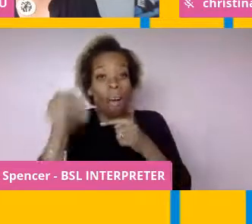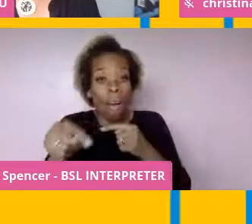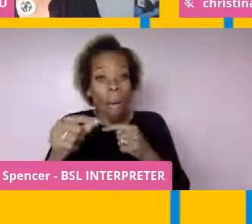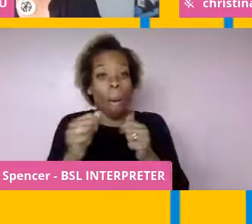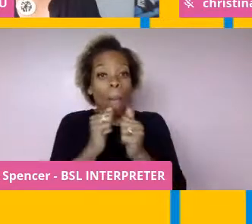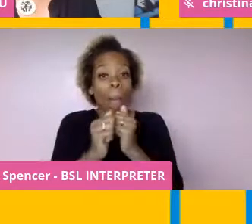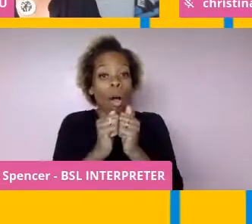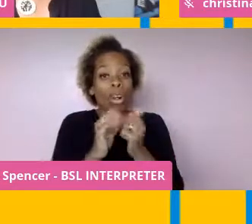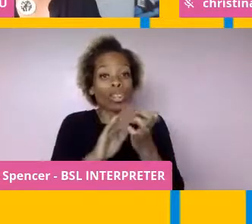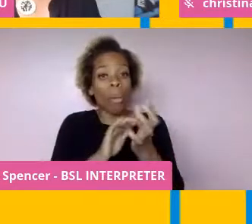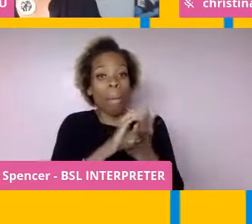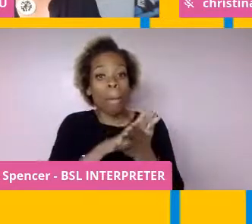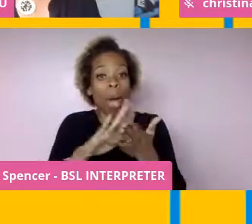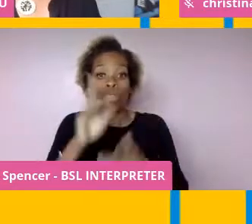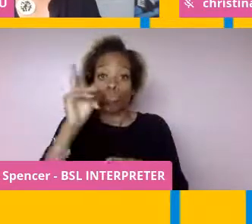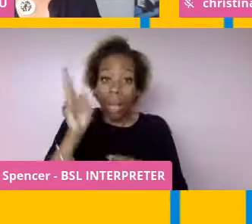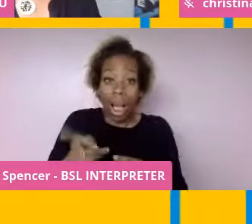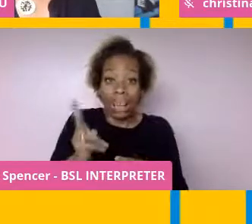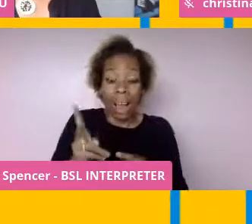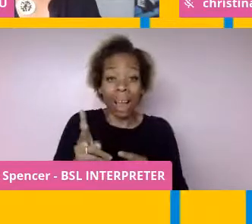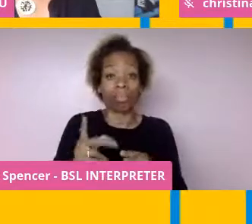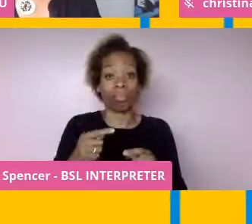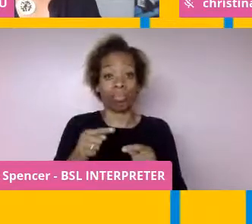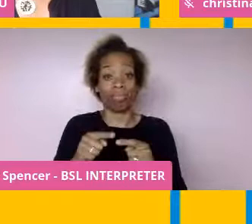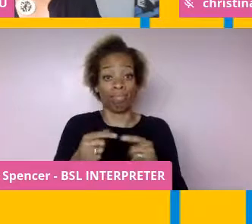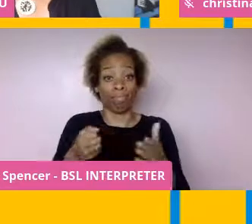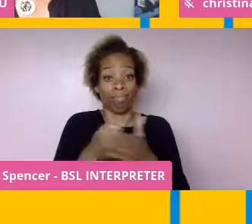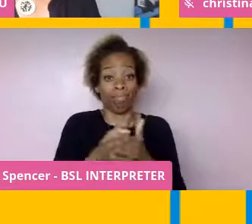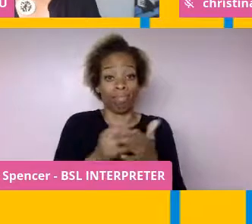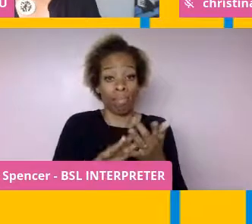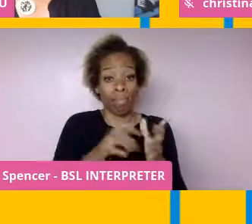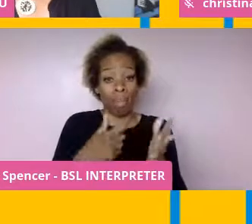By March, we'd taken 7 days of strike action, but